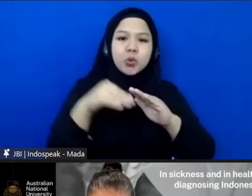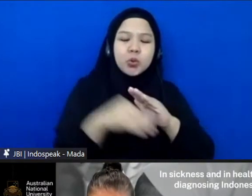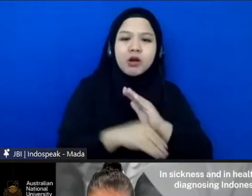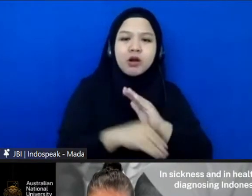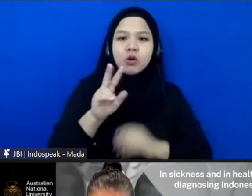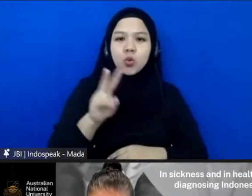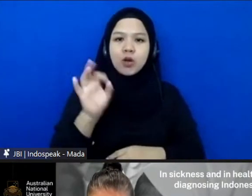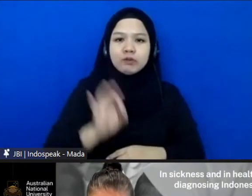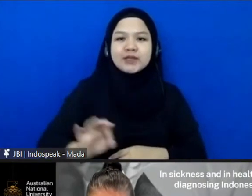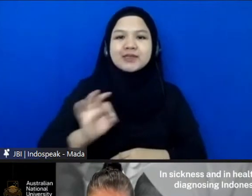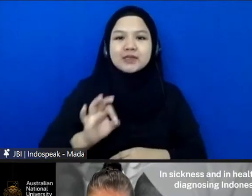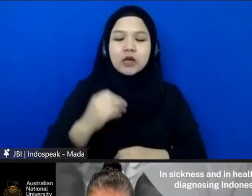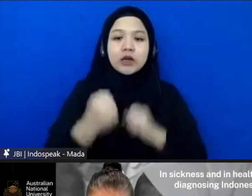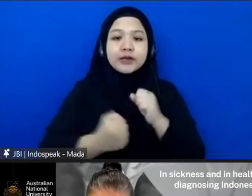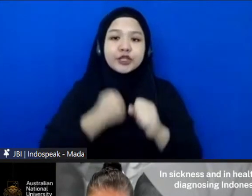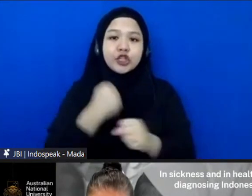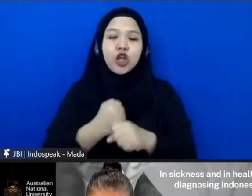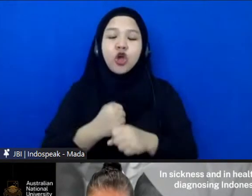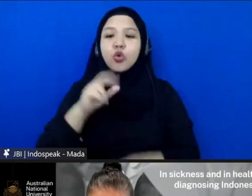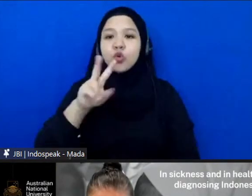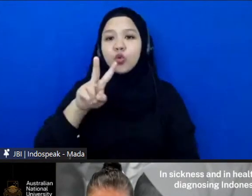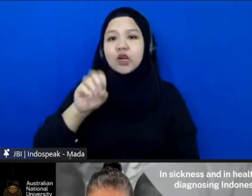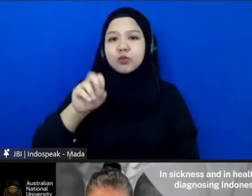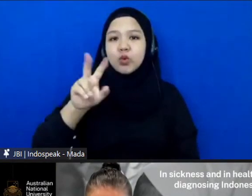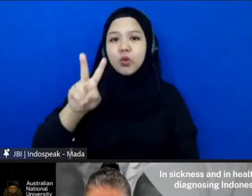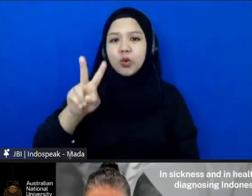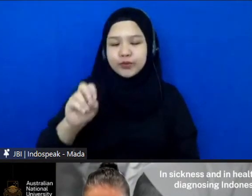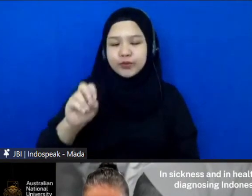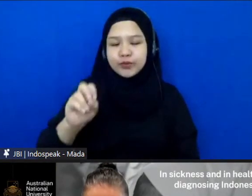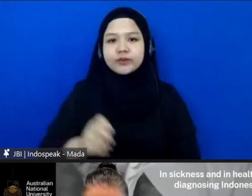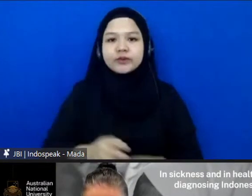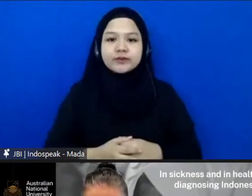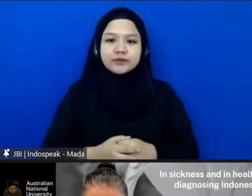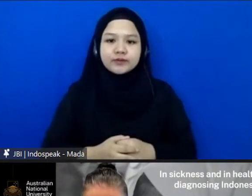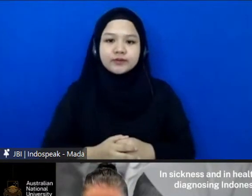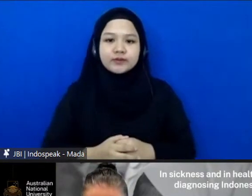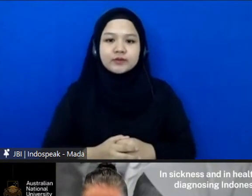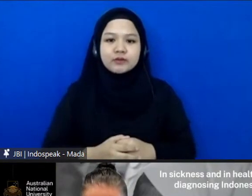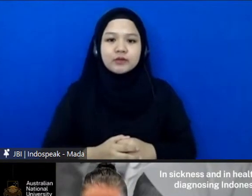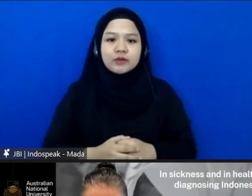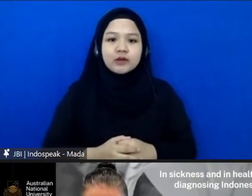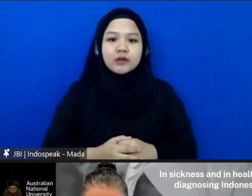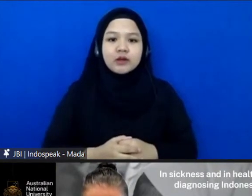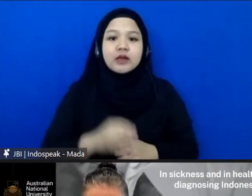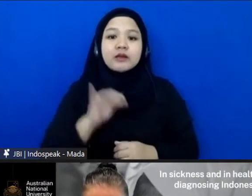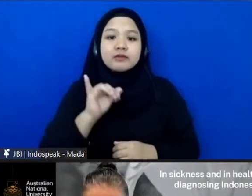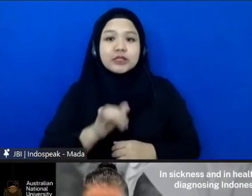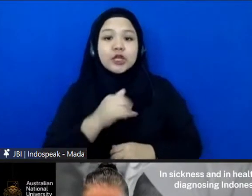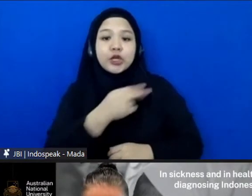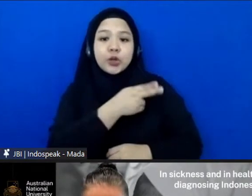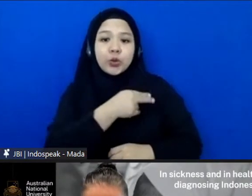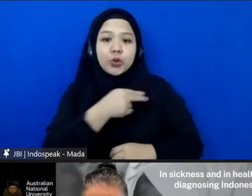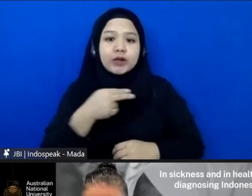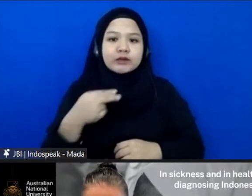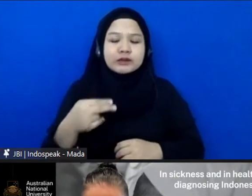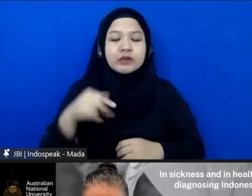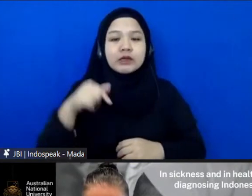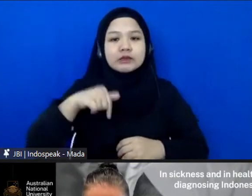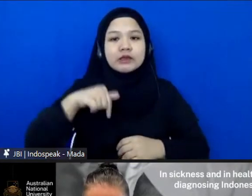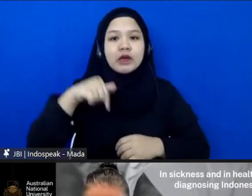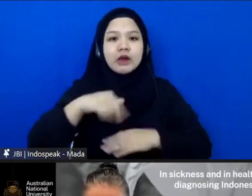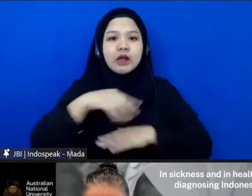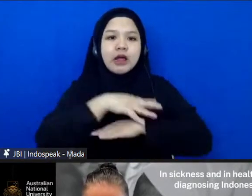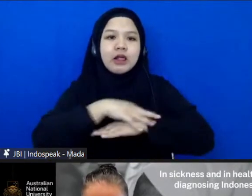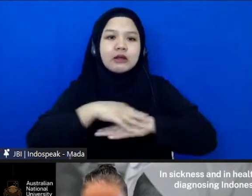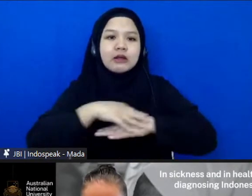wave. Nevertheless, Indonesia's natural endowments and its demonstrated resilience still keep